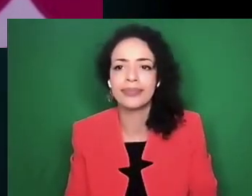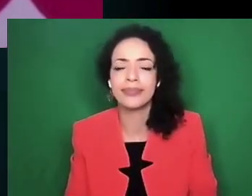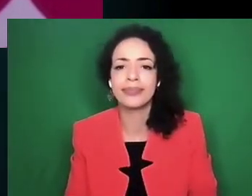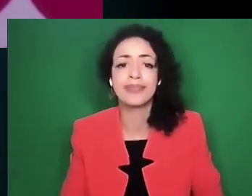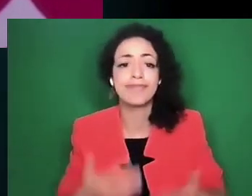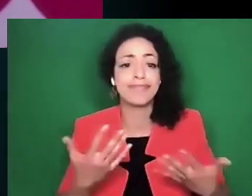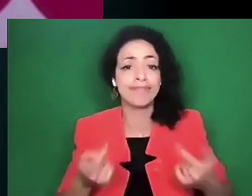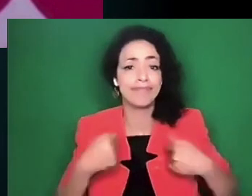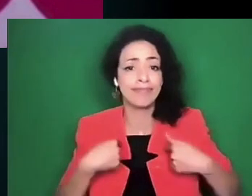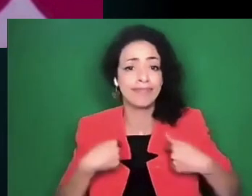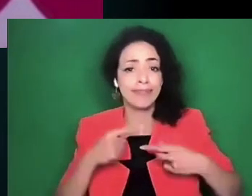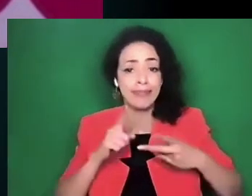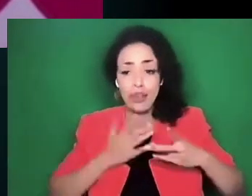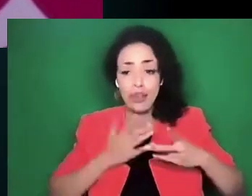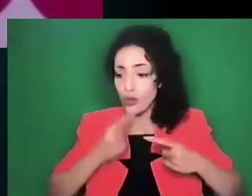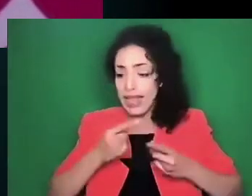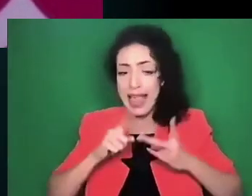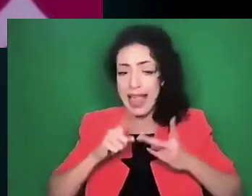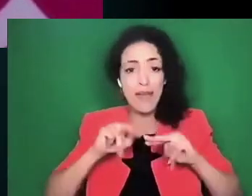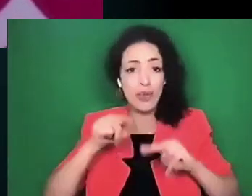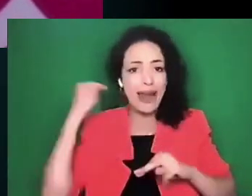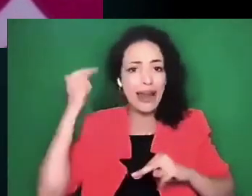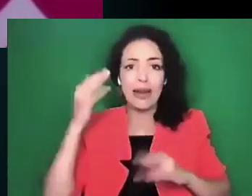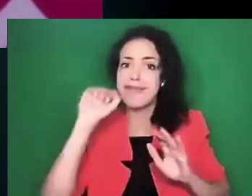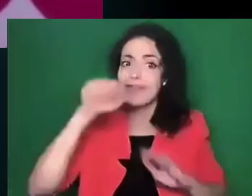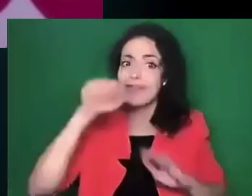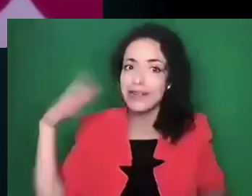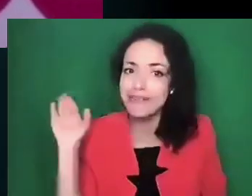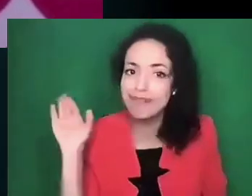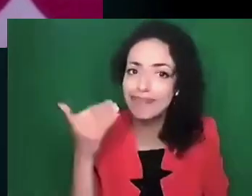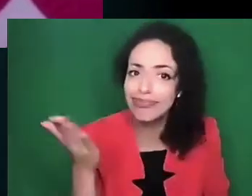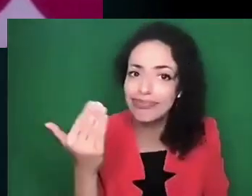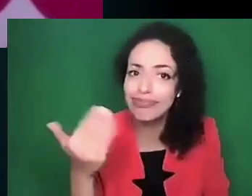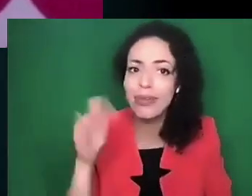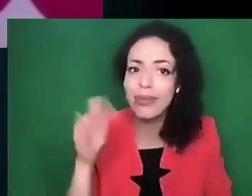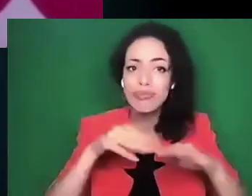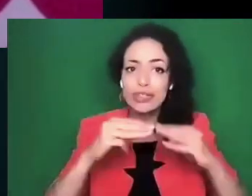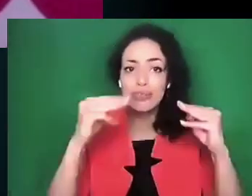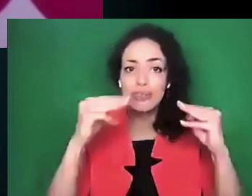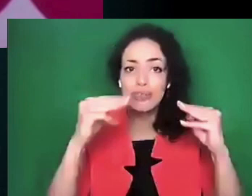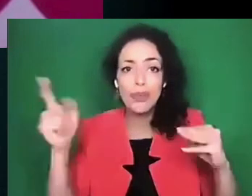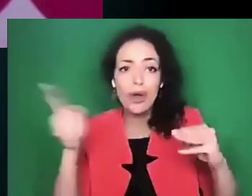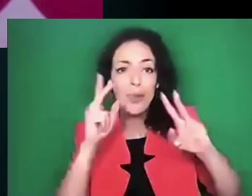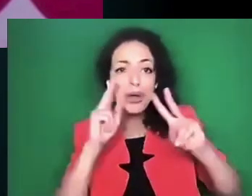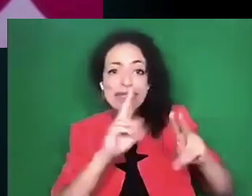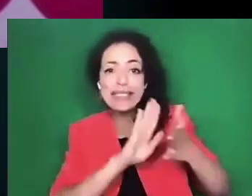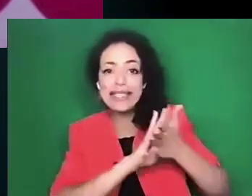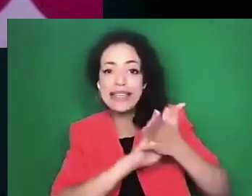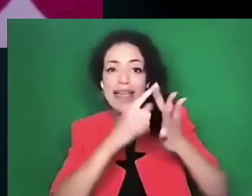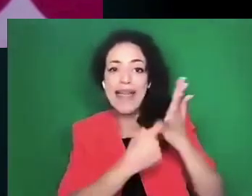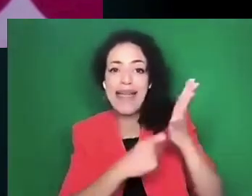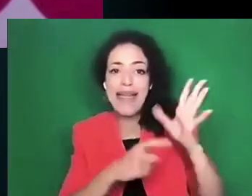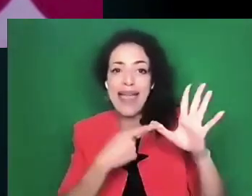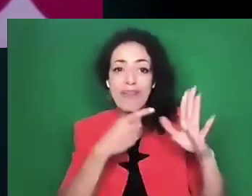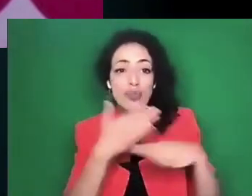to the British Museum, see Hira Byukaçan's work at the Reflections exhibition at the British